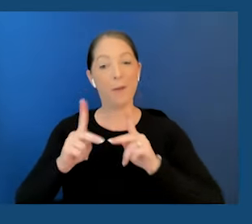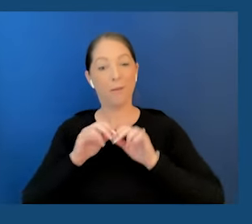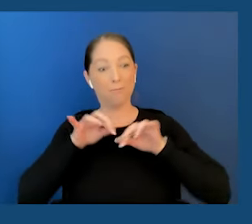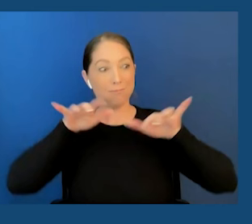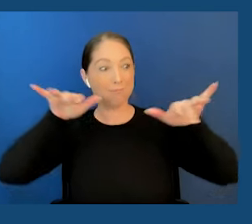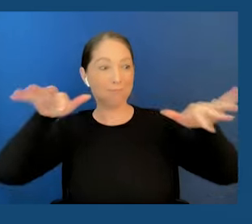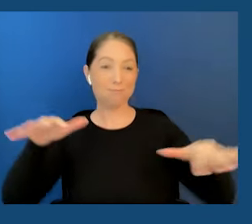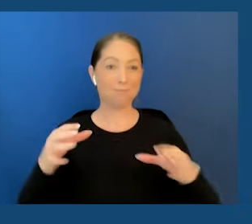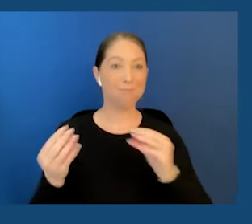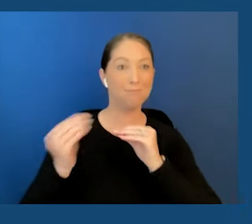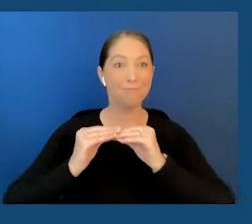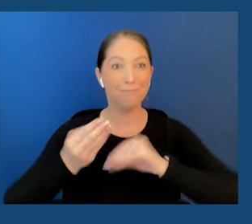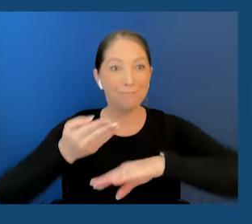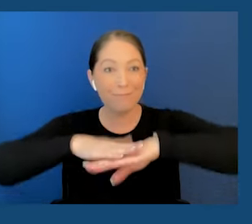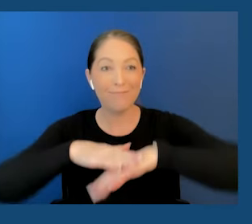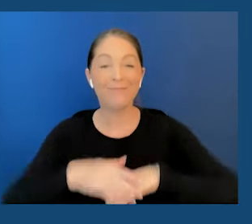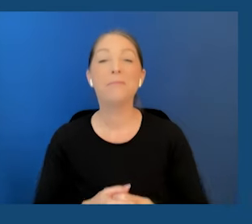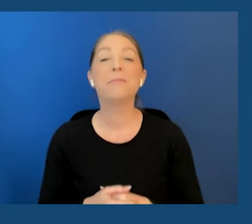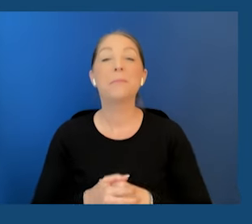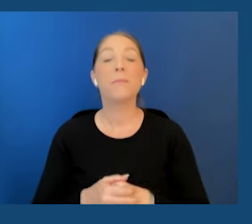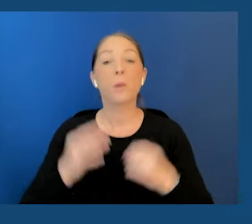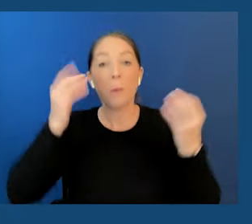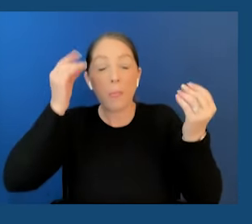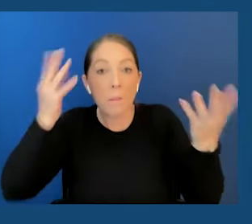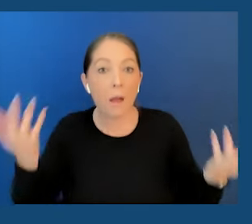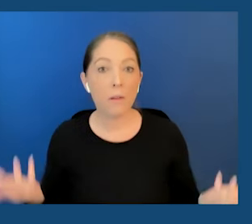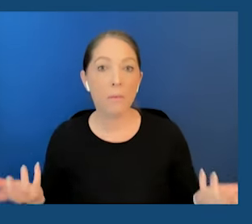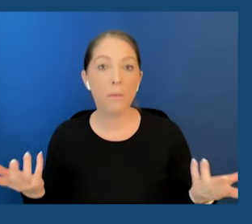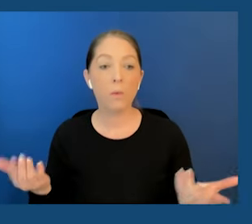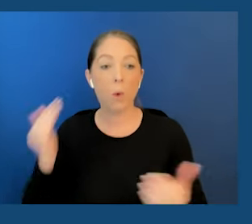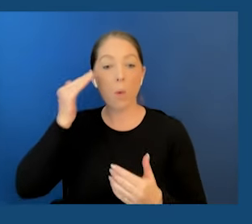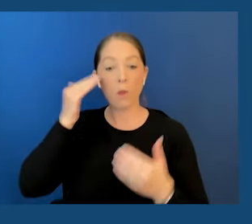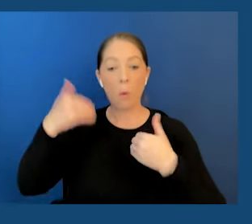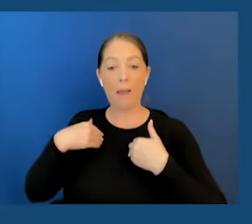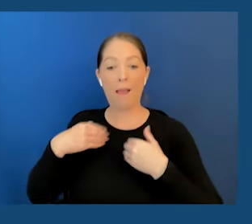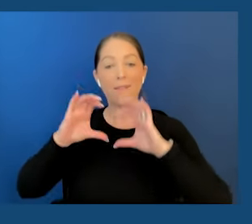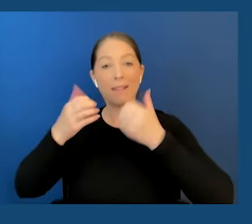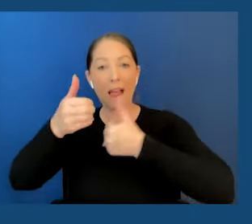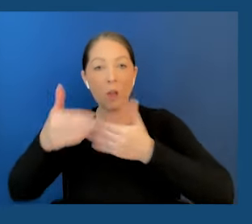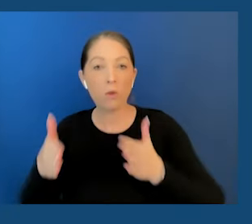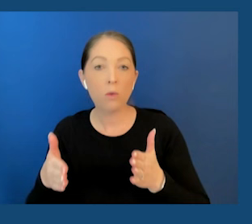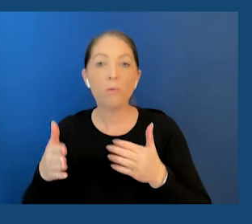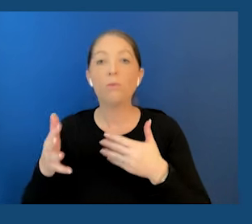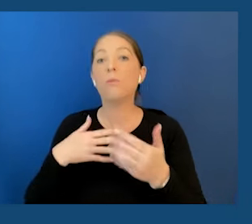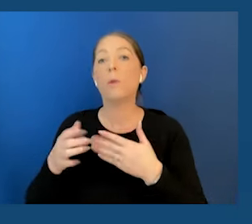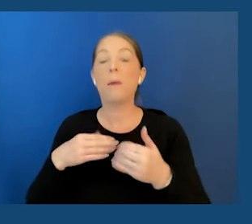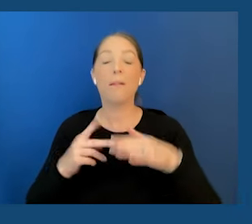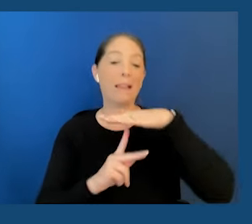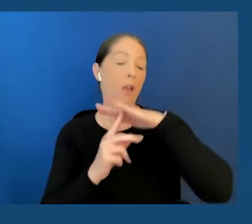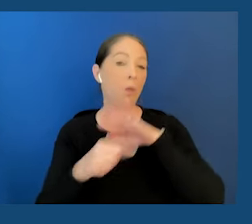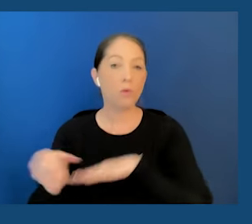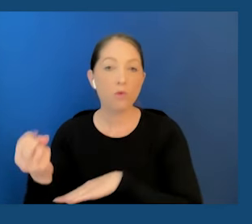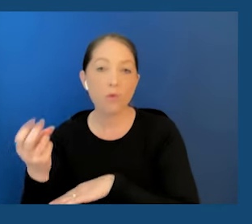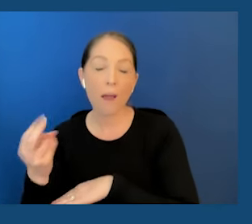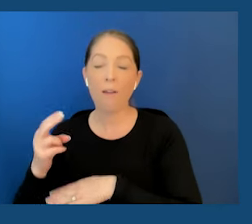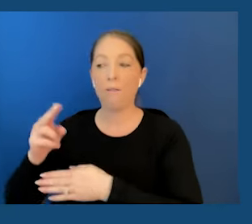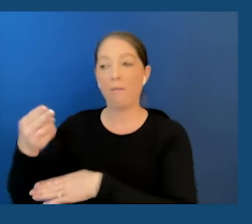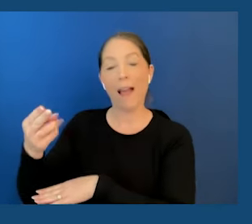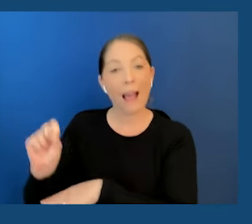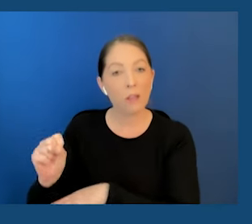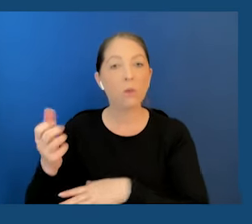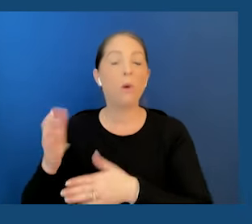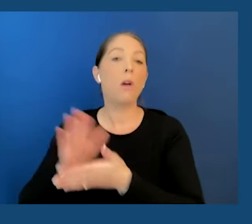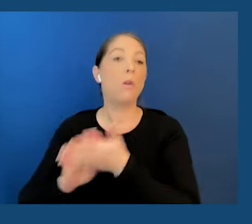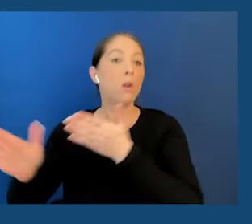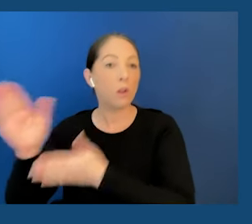But think about it. So we knew that we have these classrooms, whether it's K through 12, our high schools, our colleges are getting